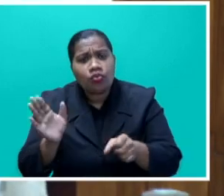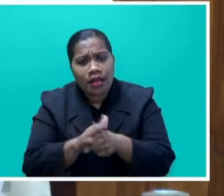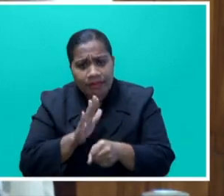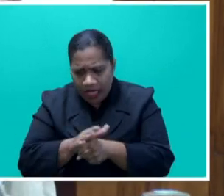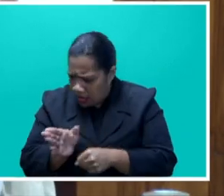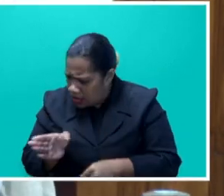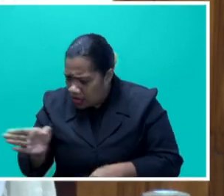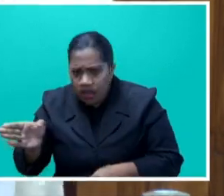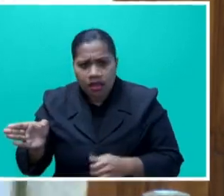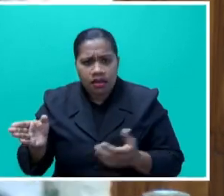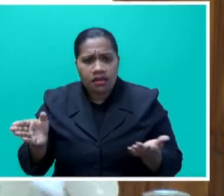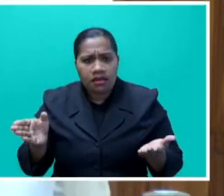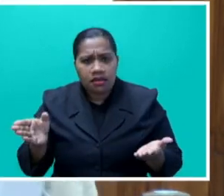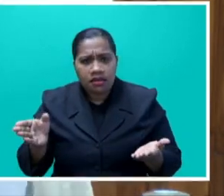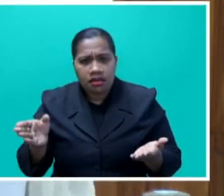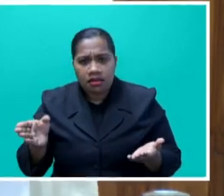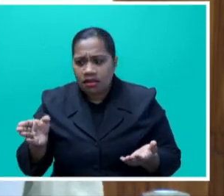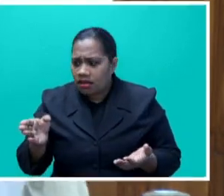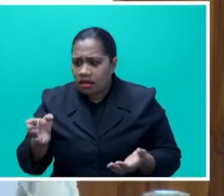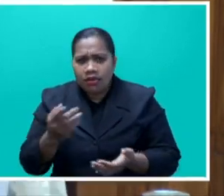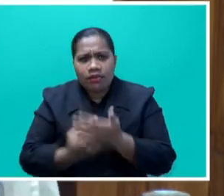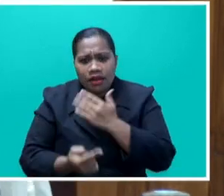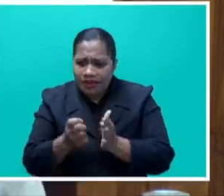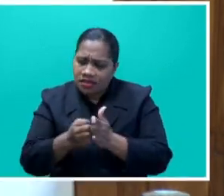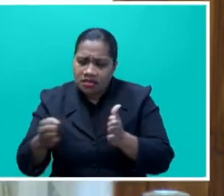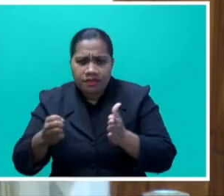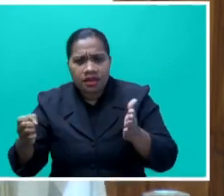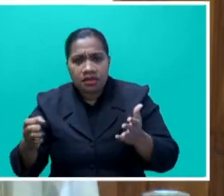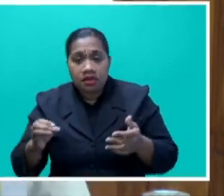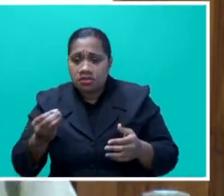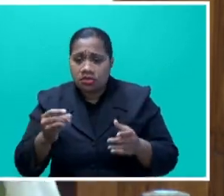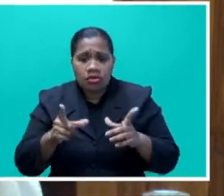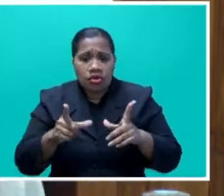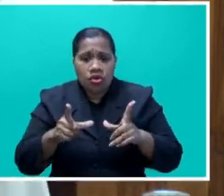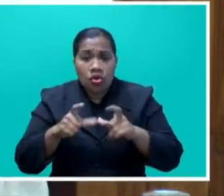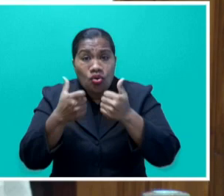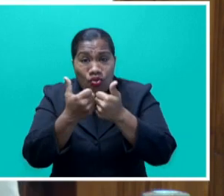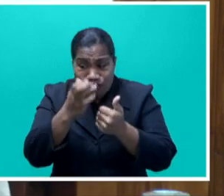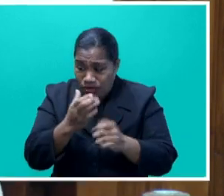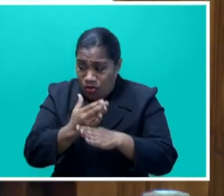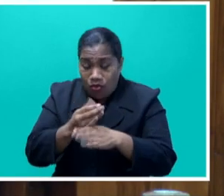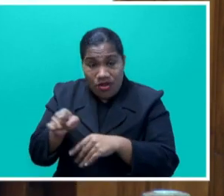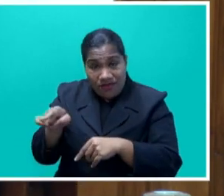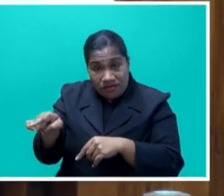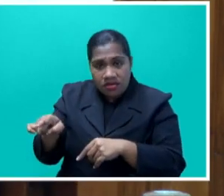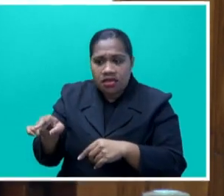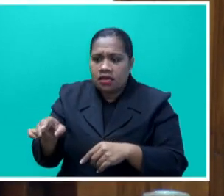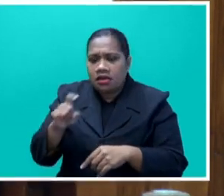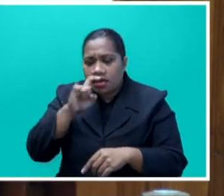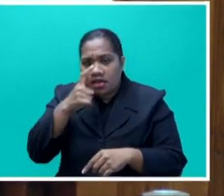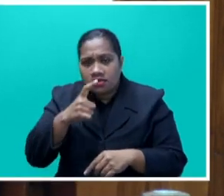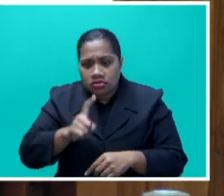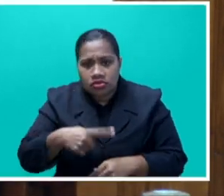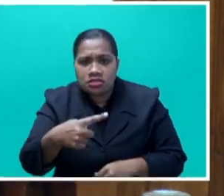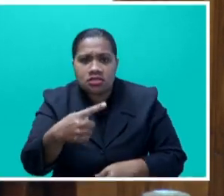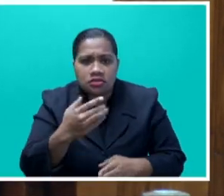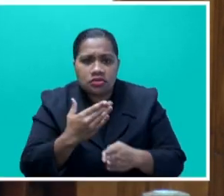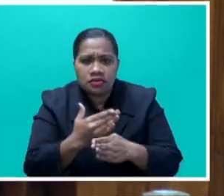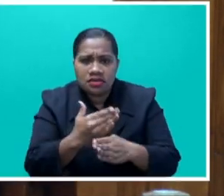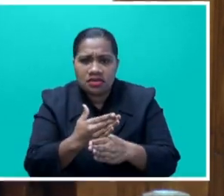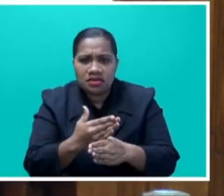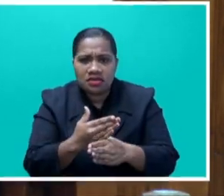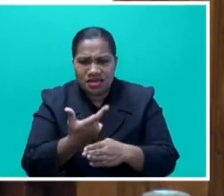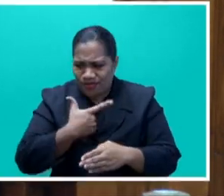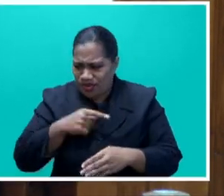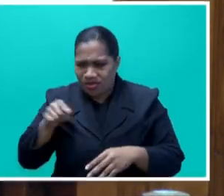came to a deadlock. I mean, the contractor cannot proceed. So the contractor was facing so much problem.